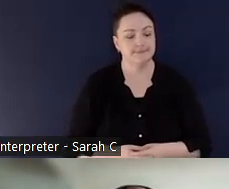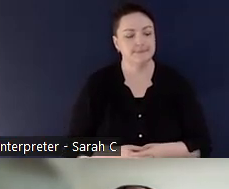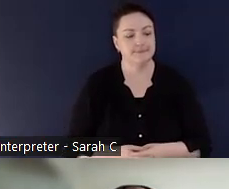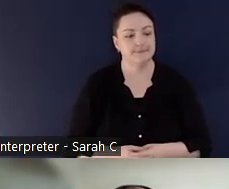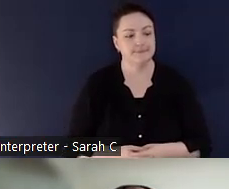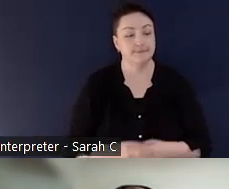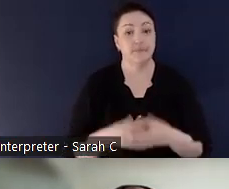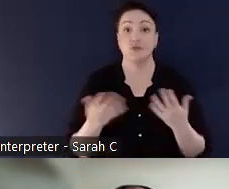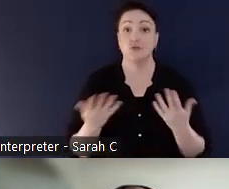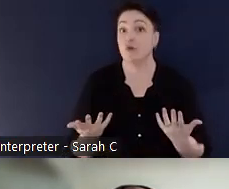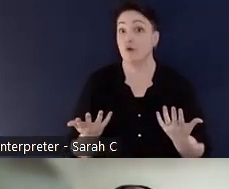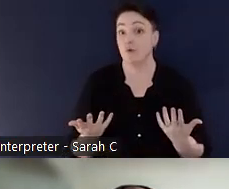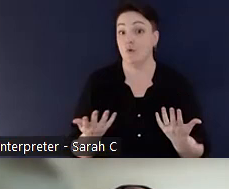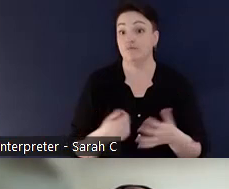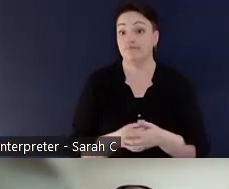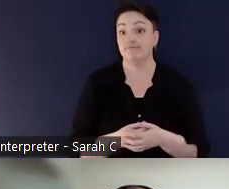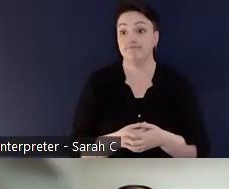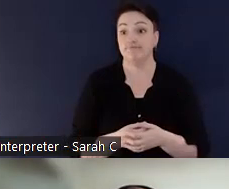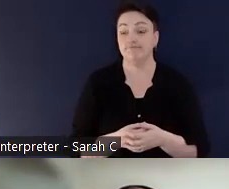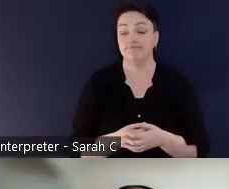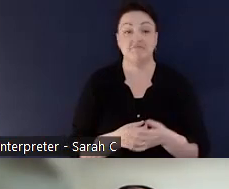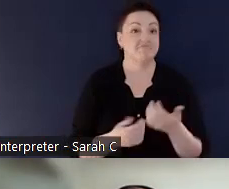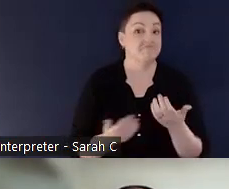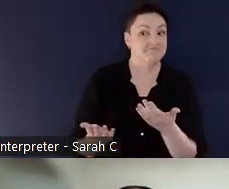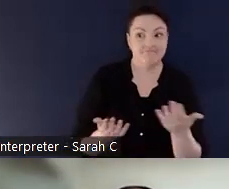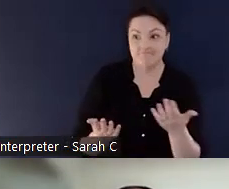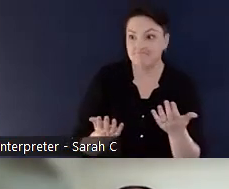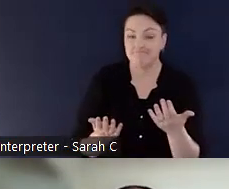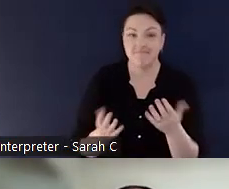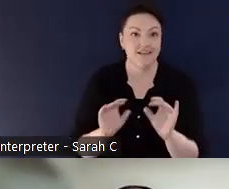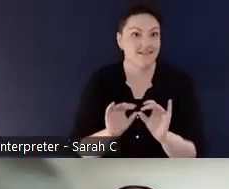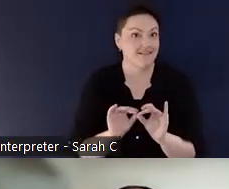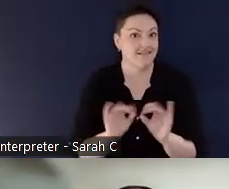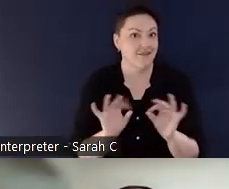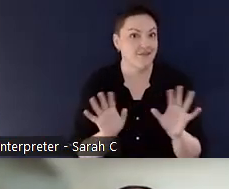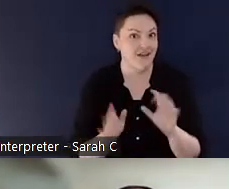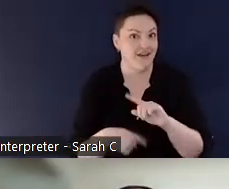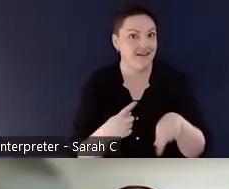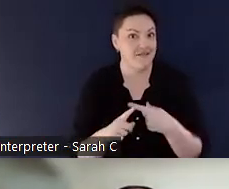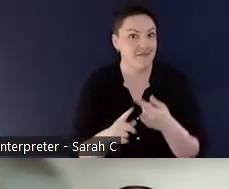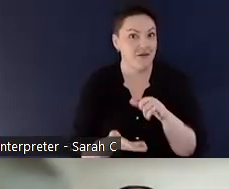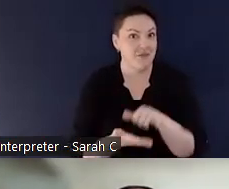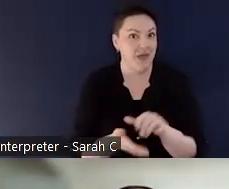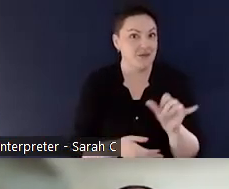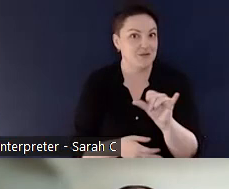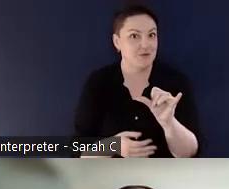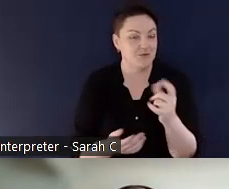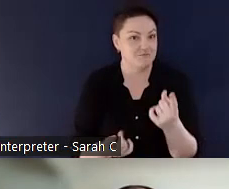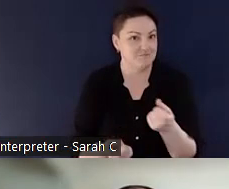But feel free to clarify on that answer. I'm